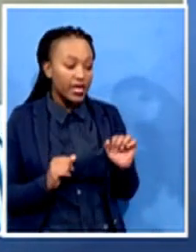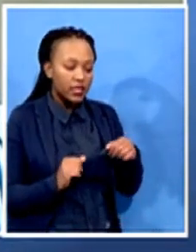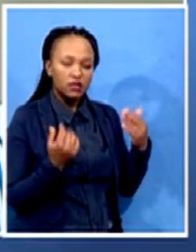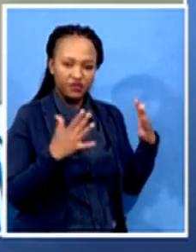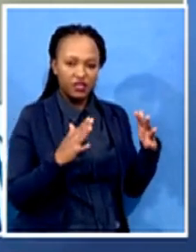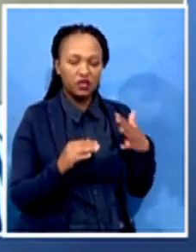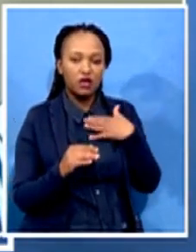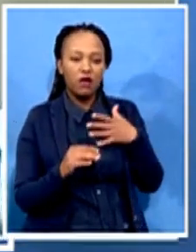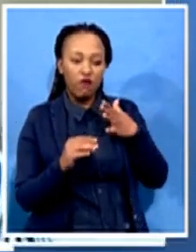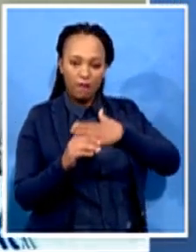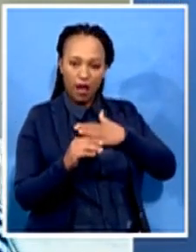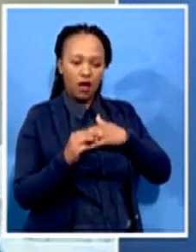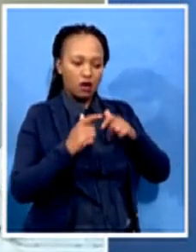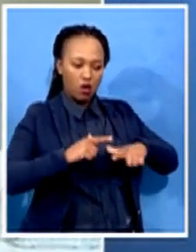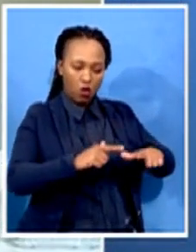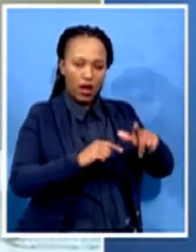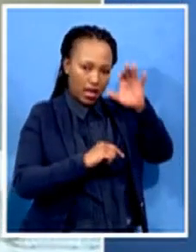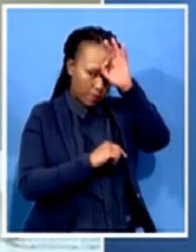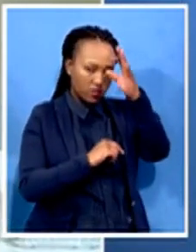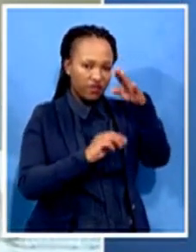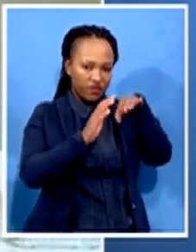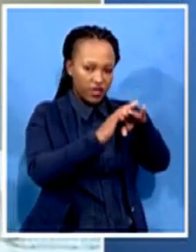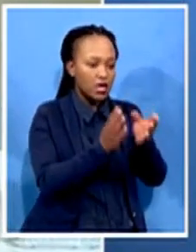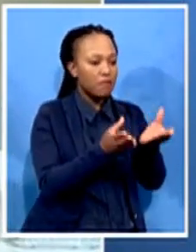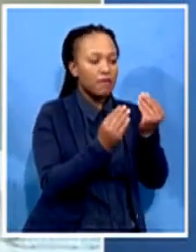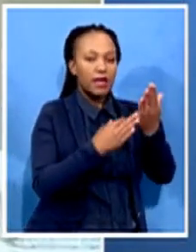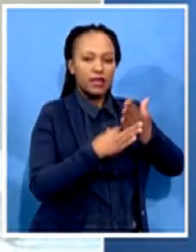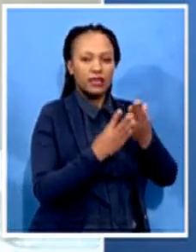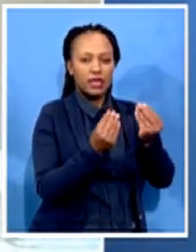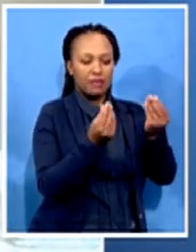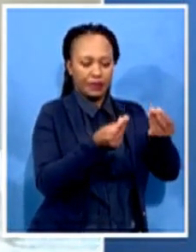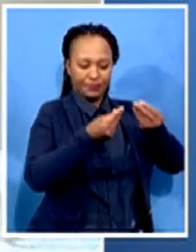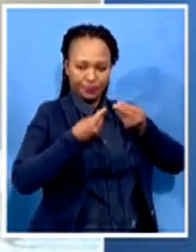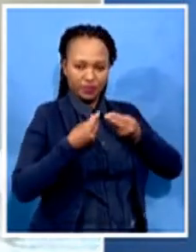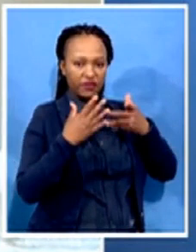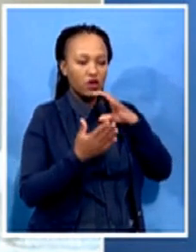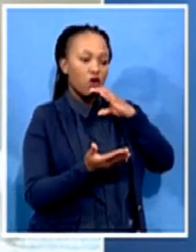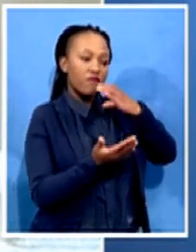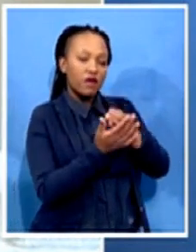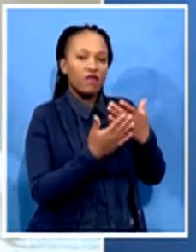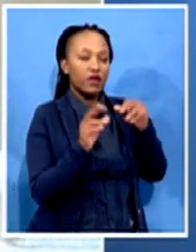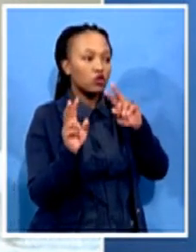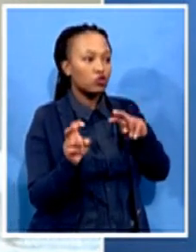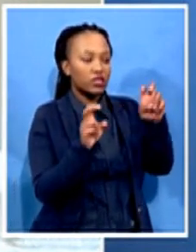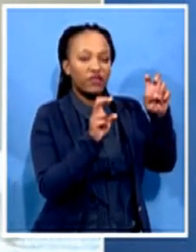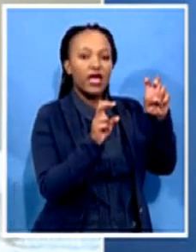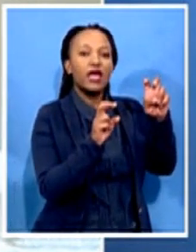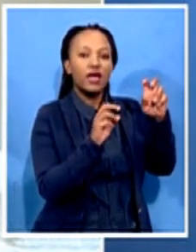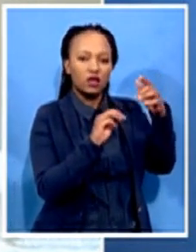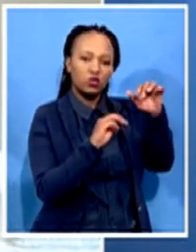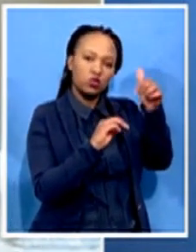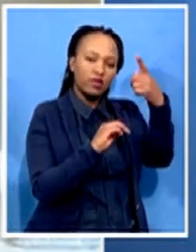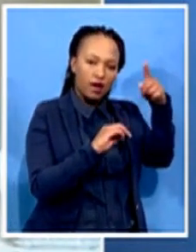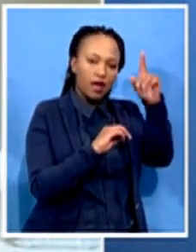received a case number. I've received confirmation that it was transferred to the Littleton police station with a case number at